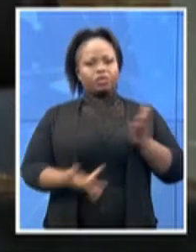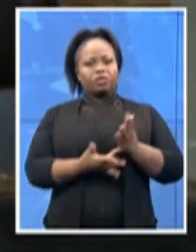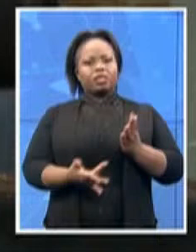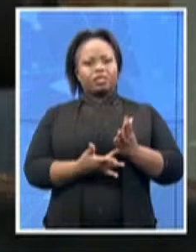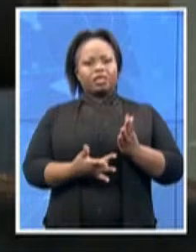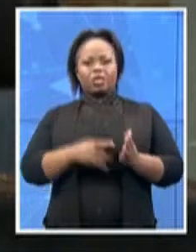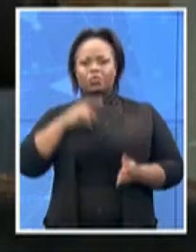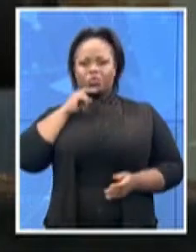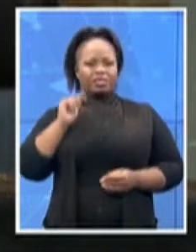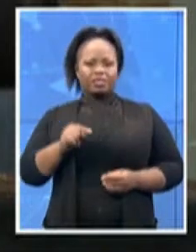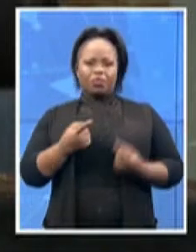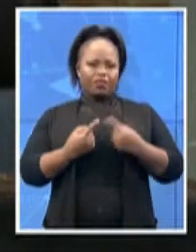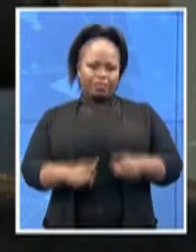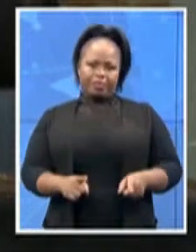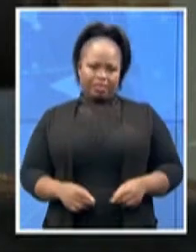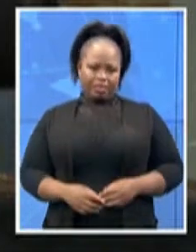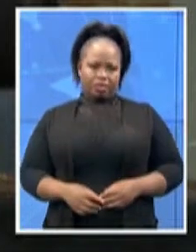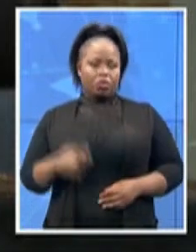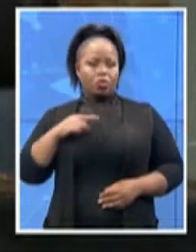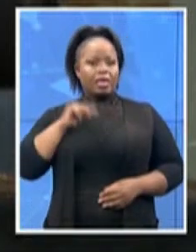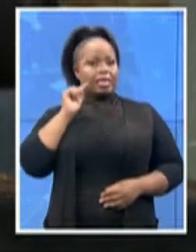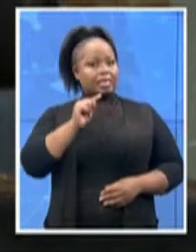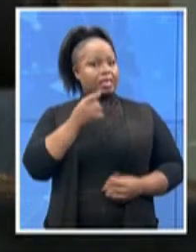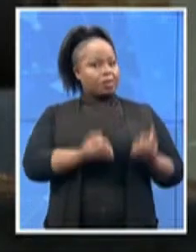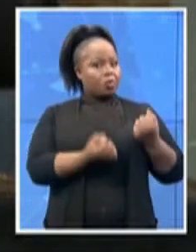have decided the validity of the claim.